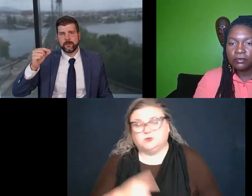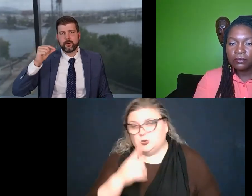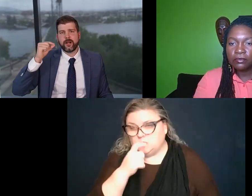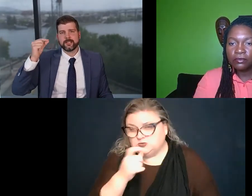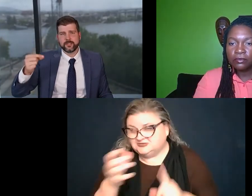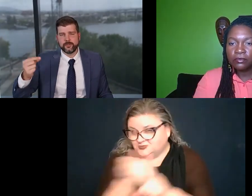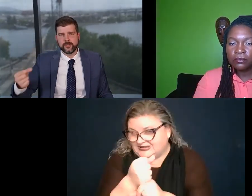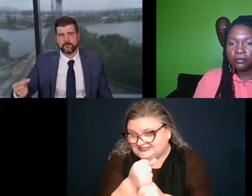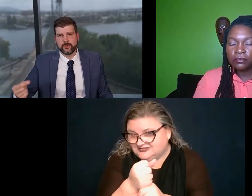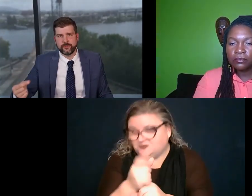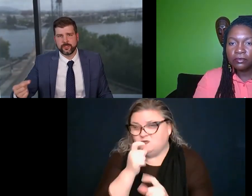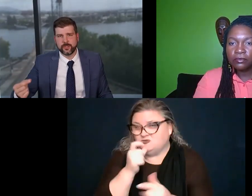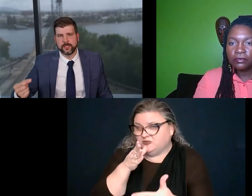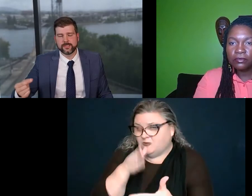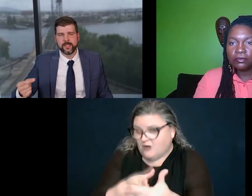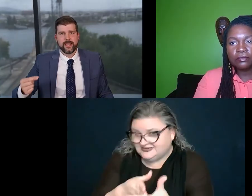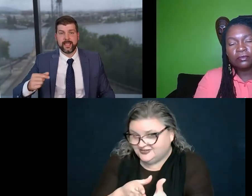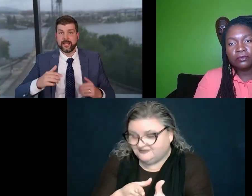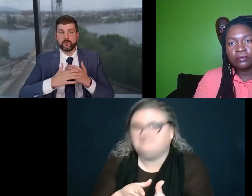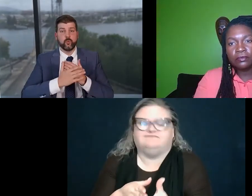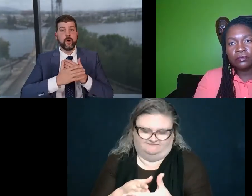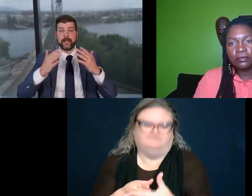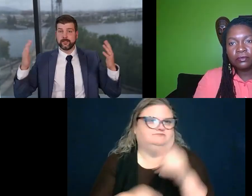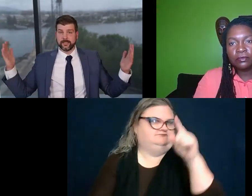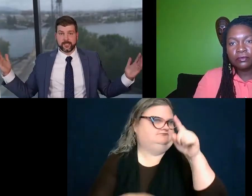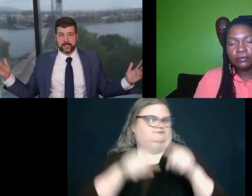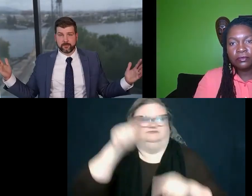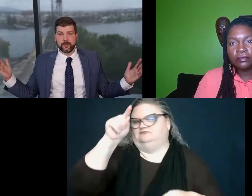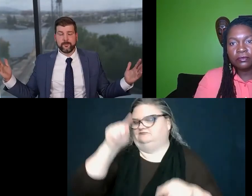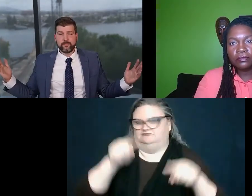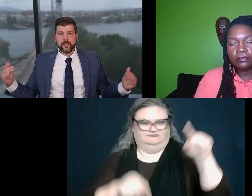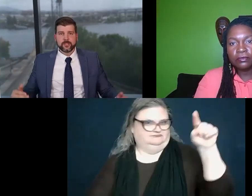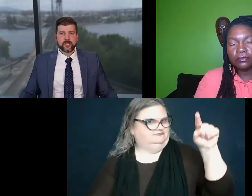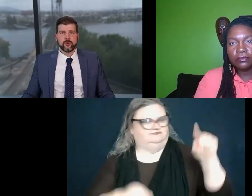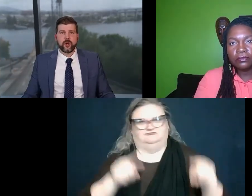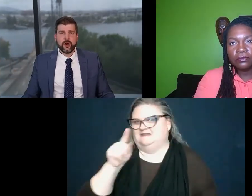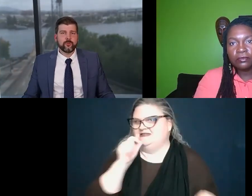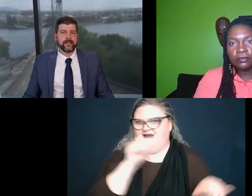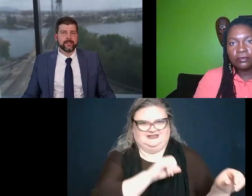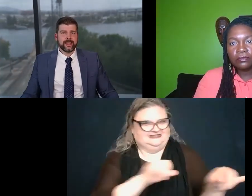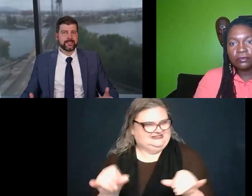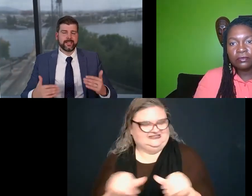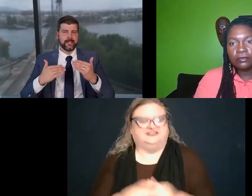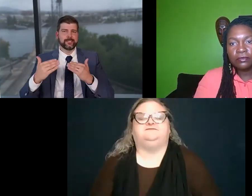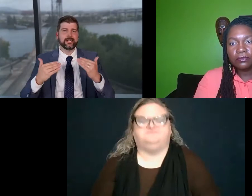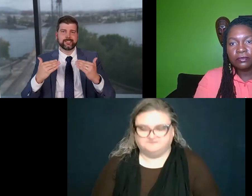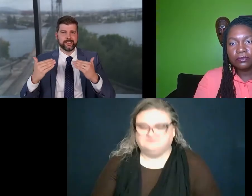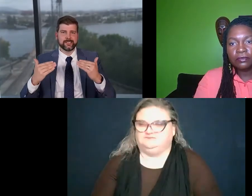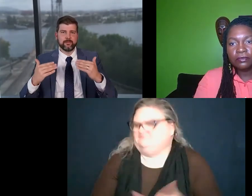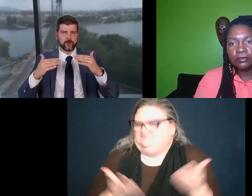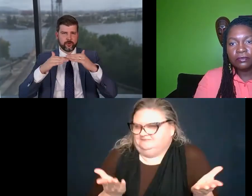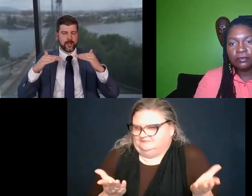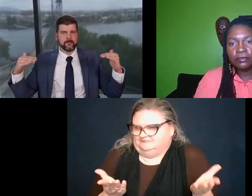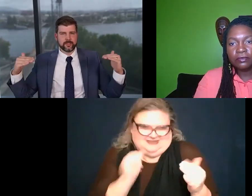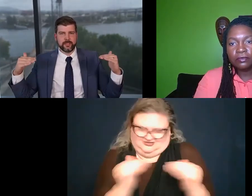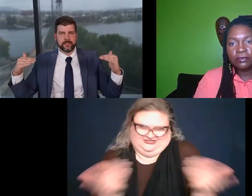arrested and prosecuting for using drugs, and it's wildly disparate. So already that's an unjust system.